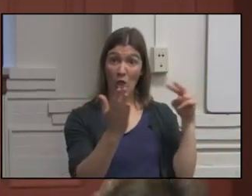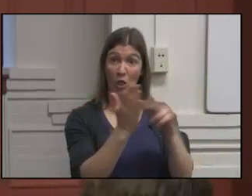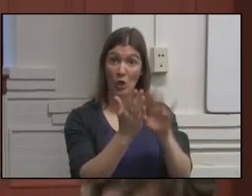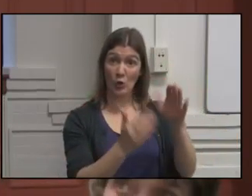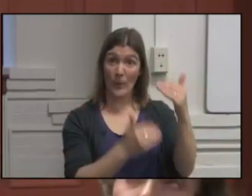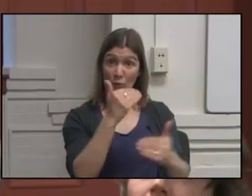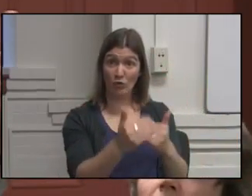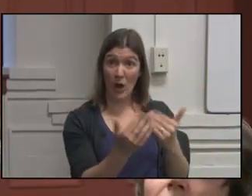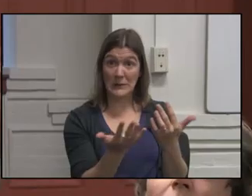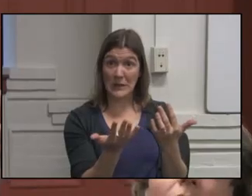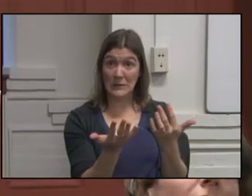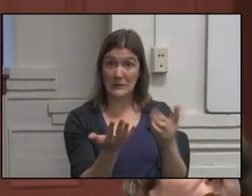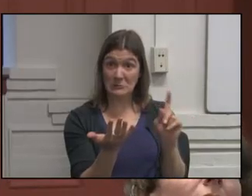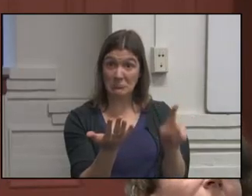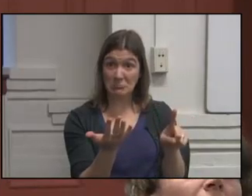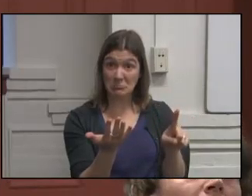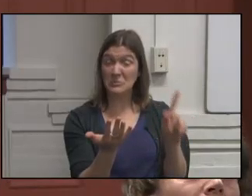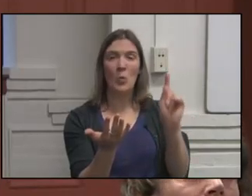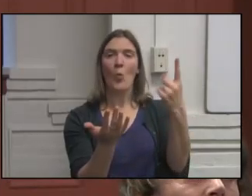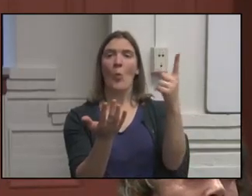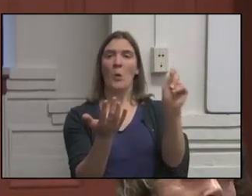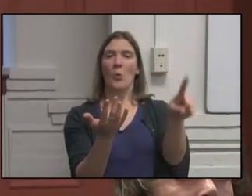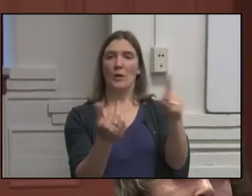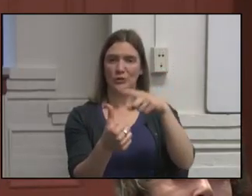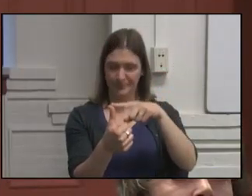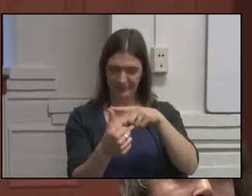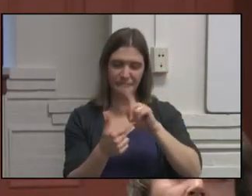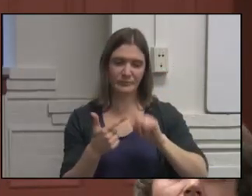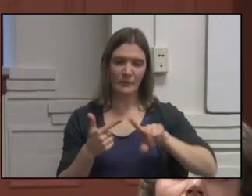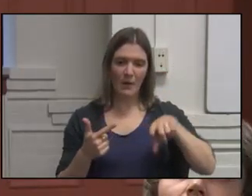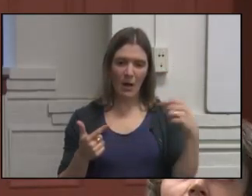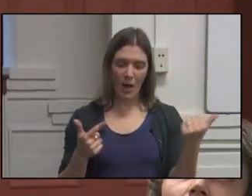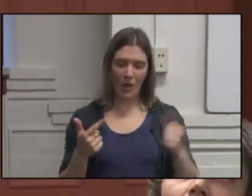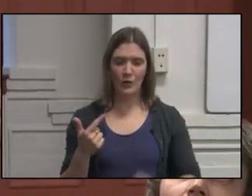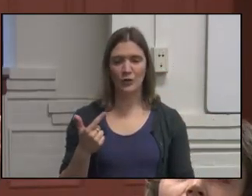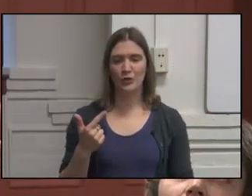process. So that's just kind of a general overview thing.